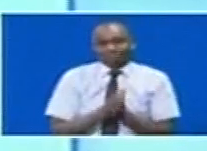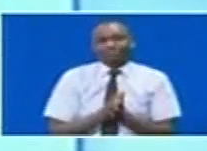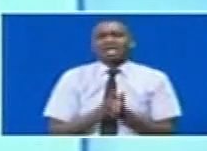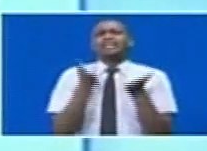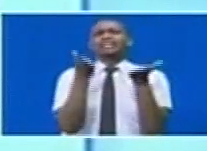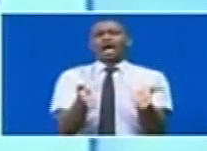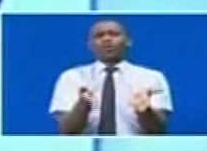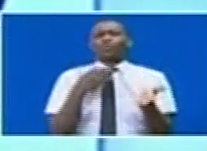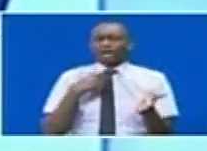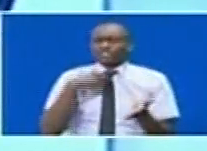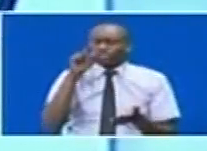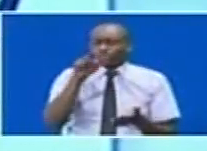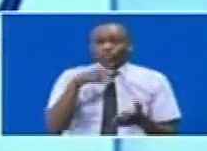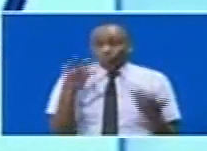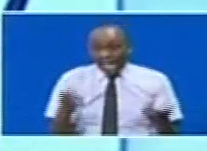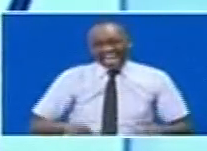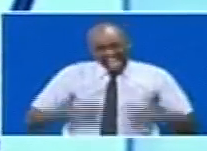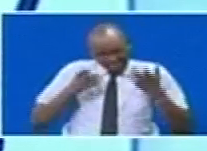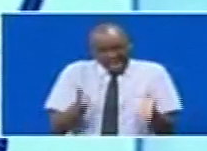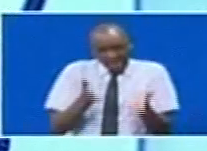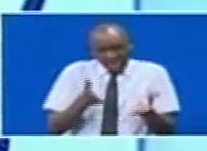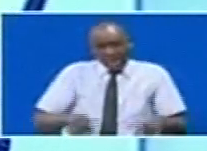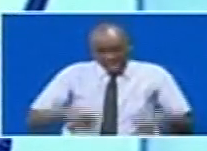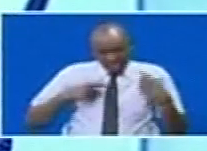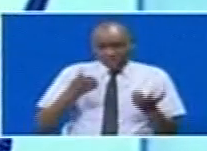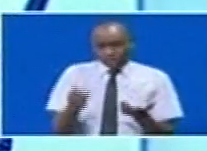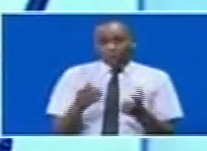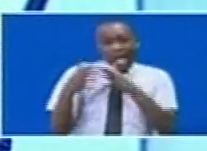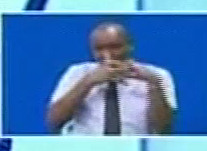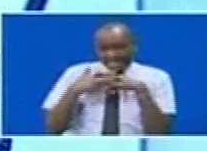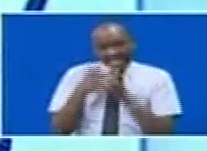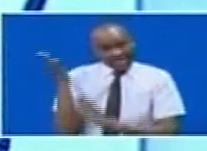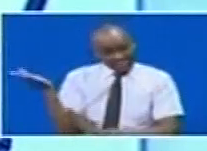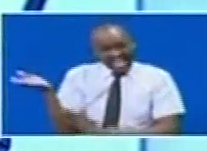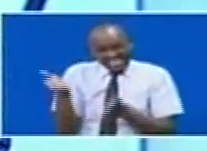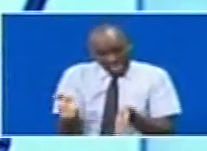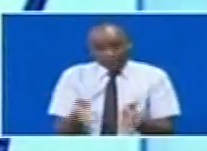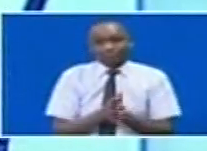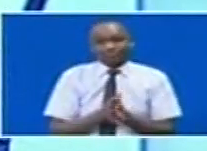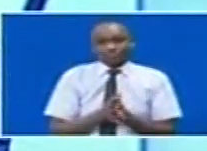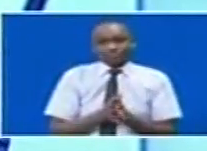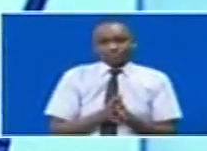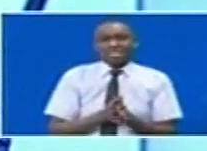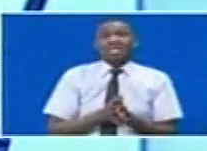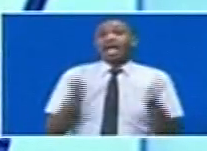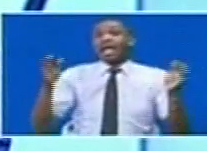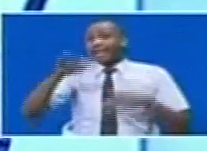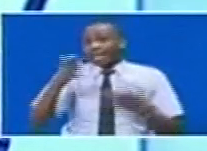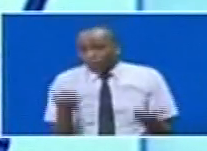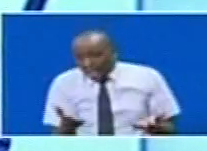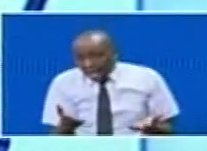To take you live now to Philadelphia in the United States of America, the venue for this